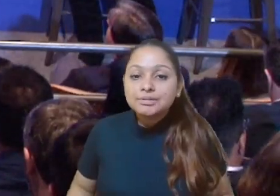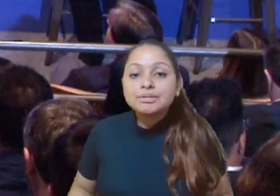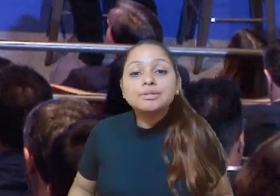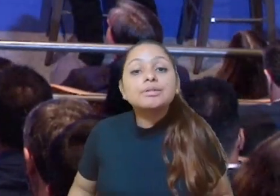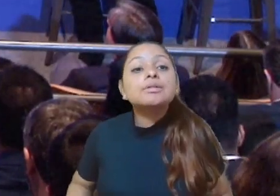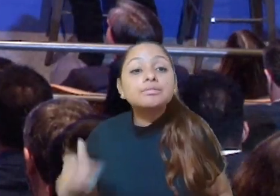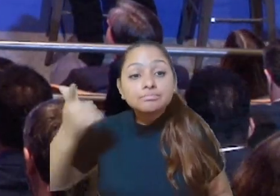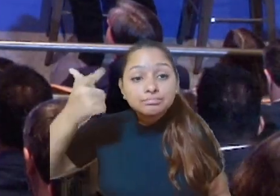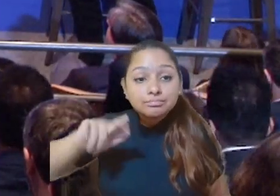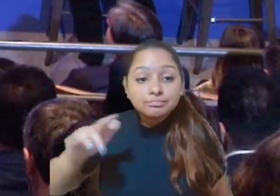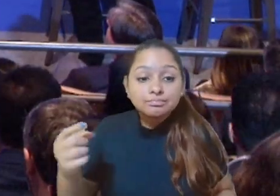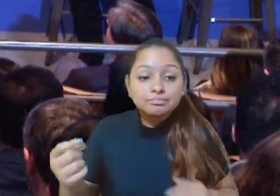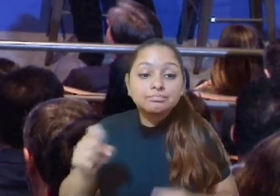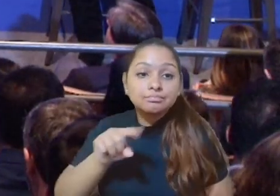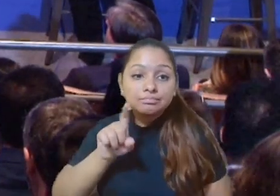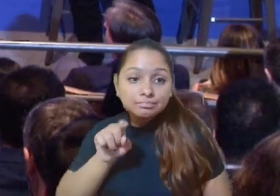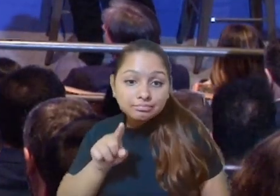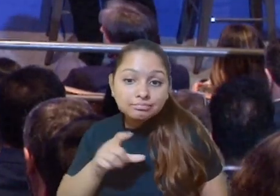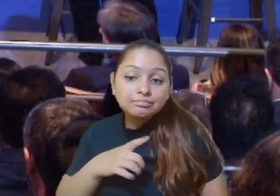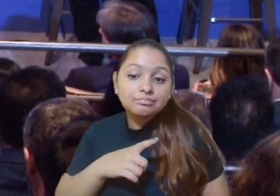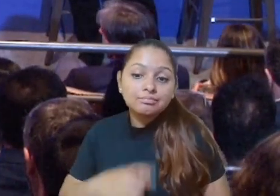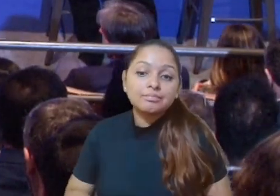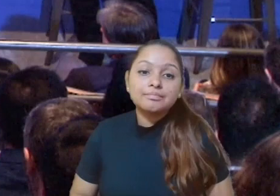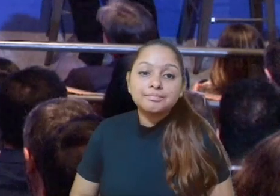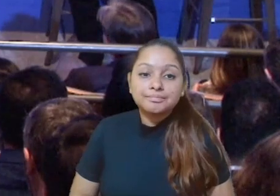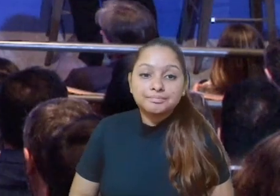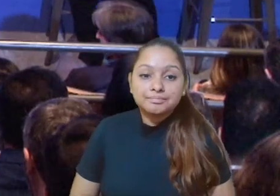Is there any other question from the audience? Yes.